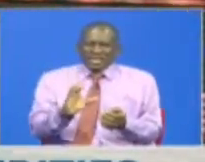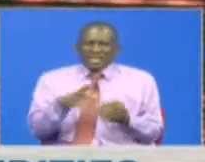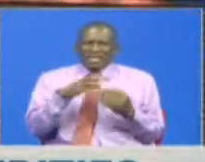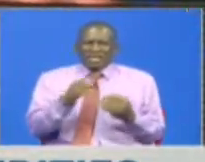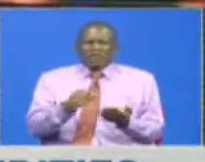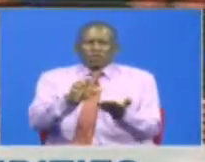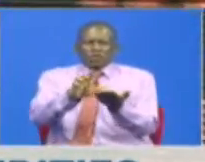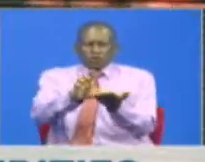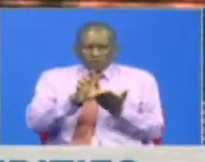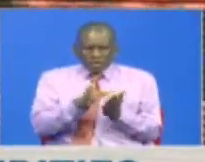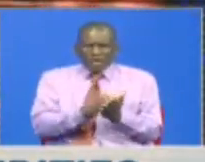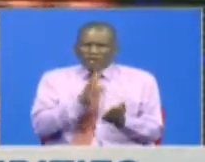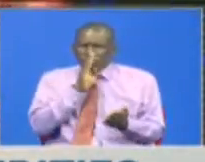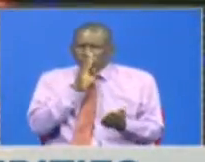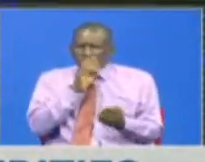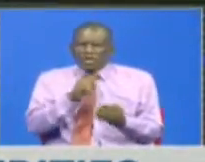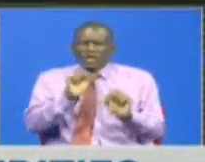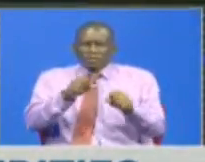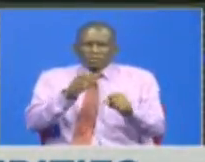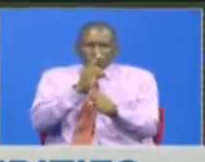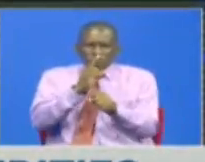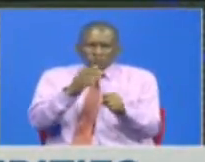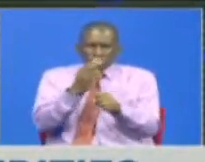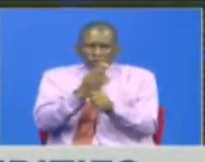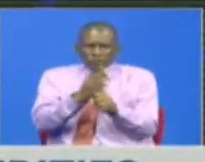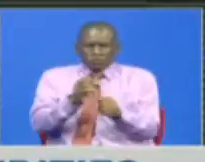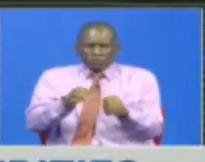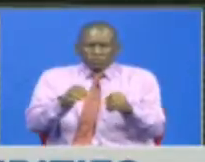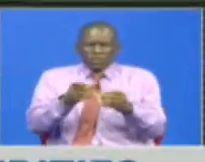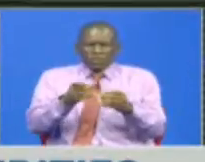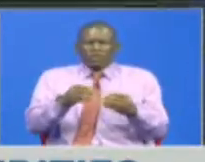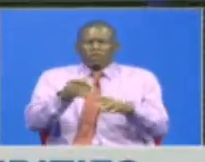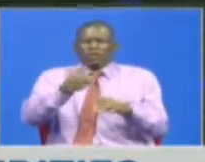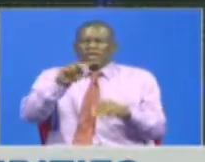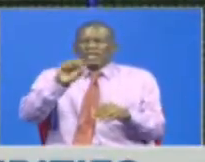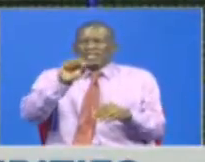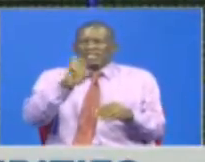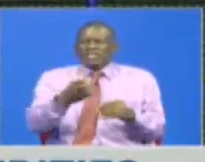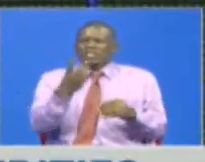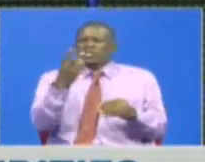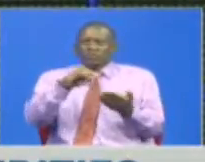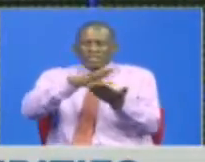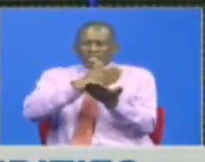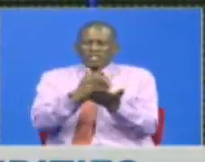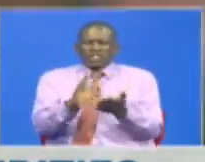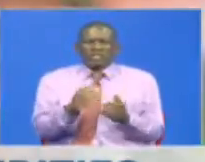borrowing will only be applicable to the counters within the NSE 20 share index.